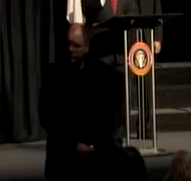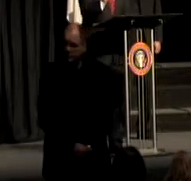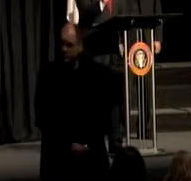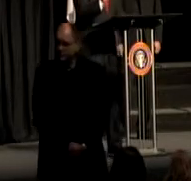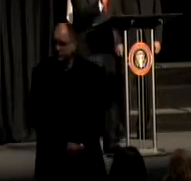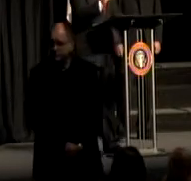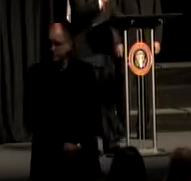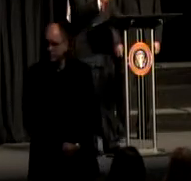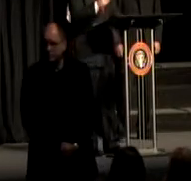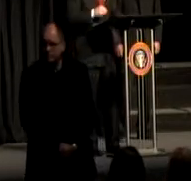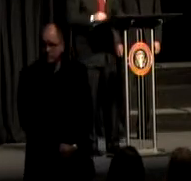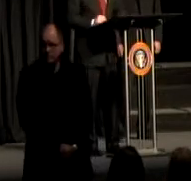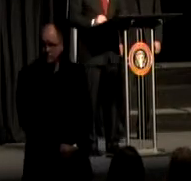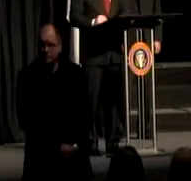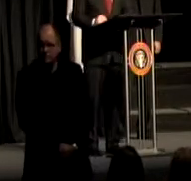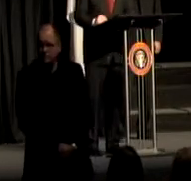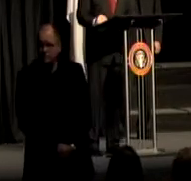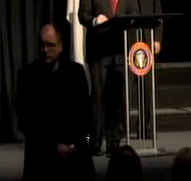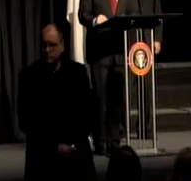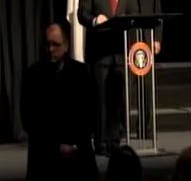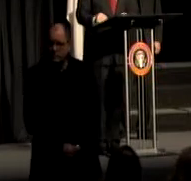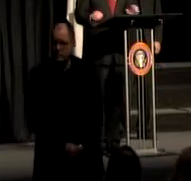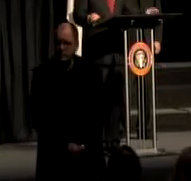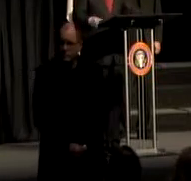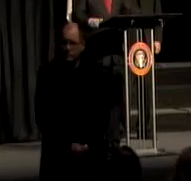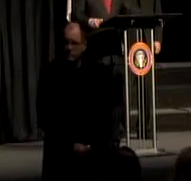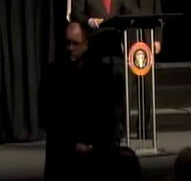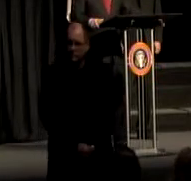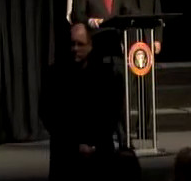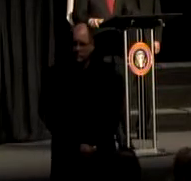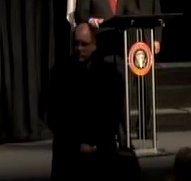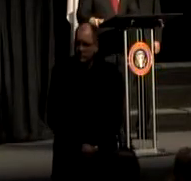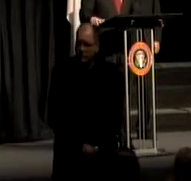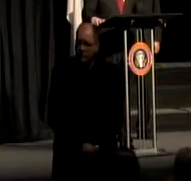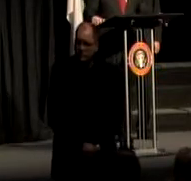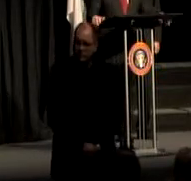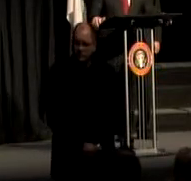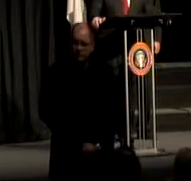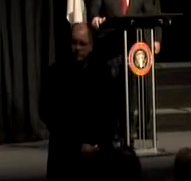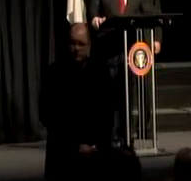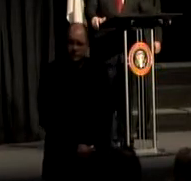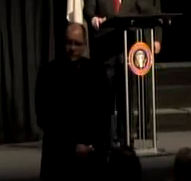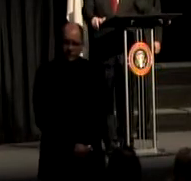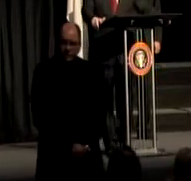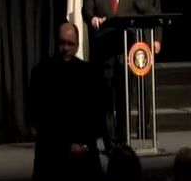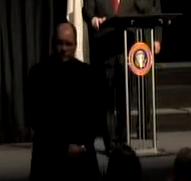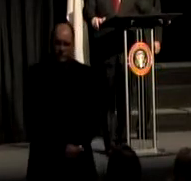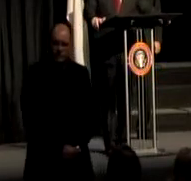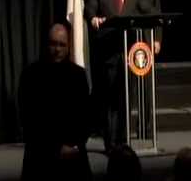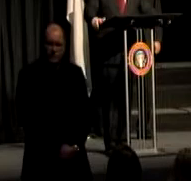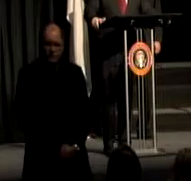you owe him your life see we can look at this and say salvation is free